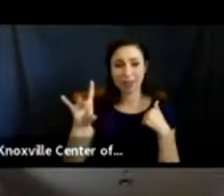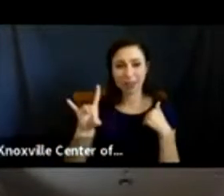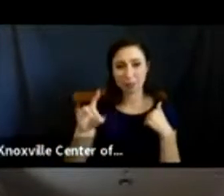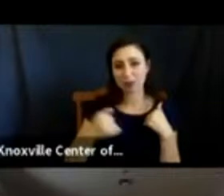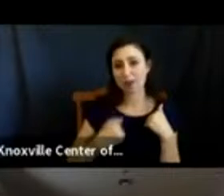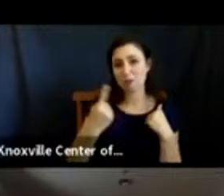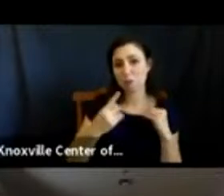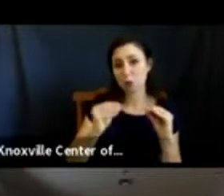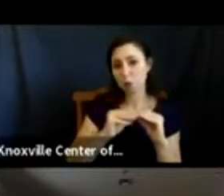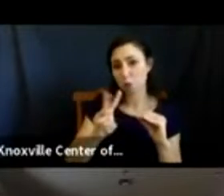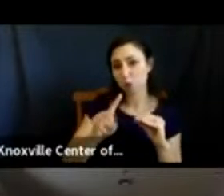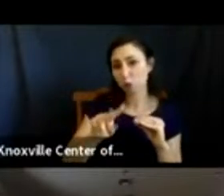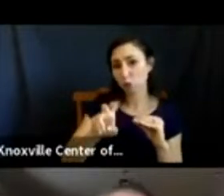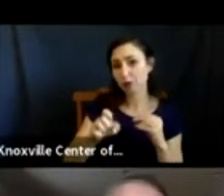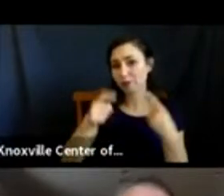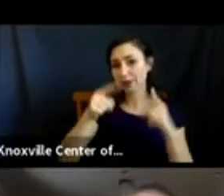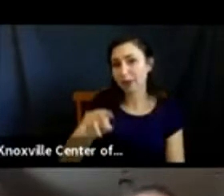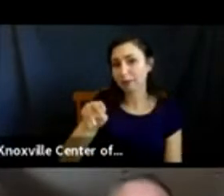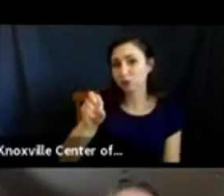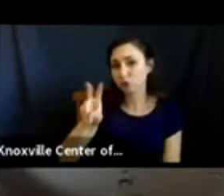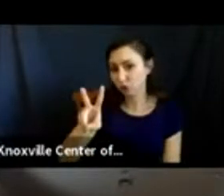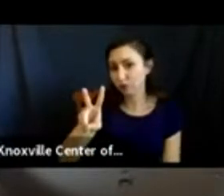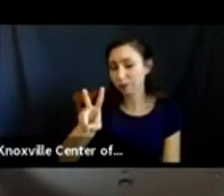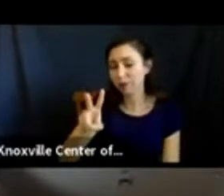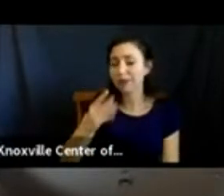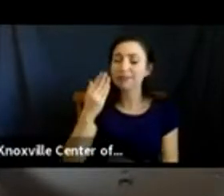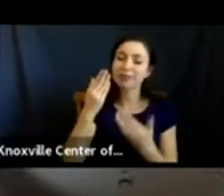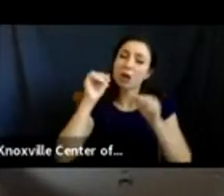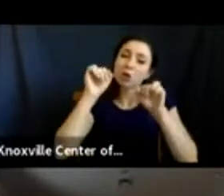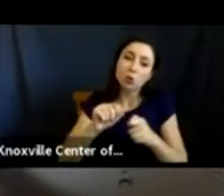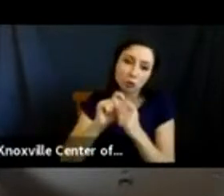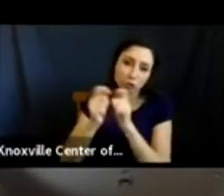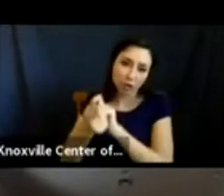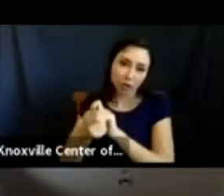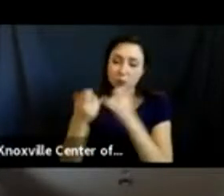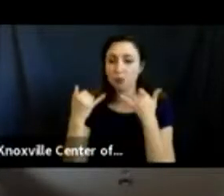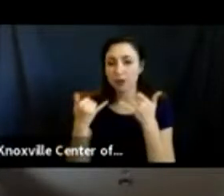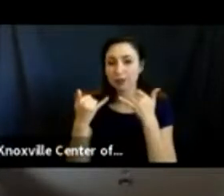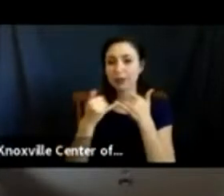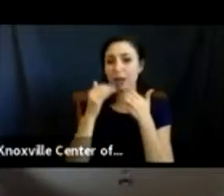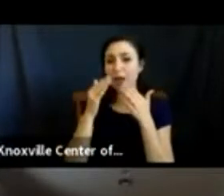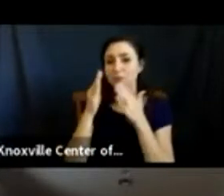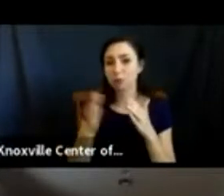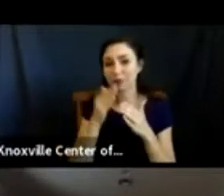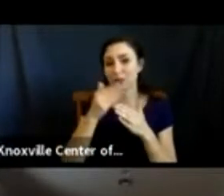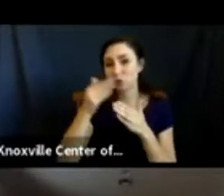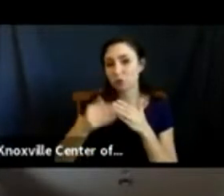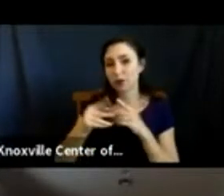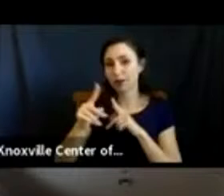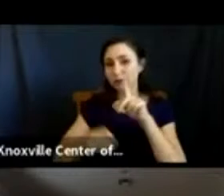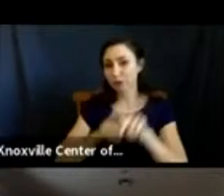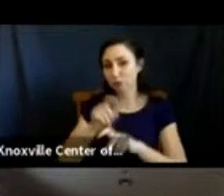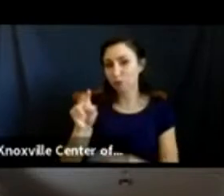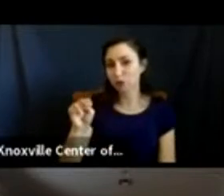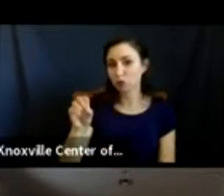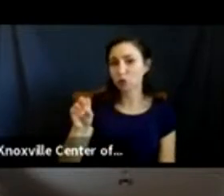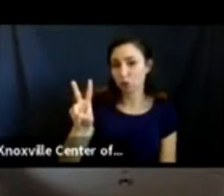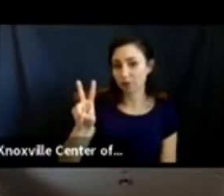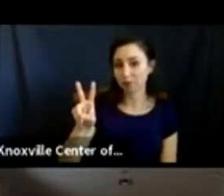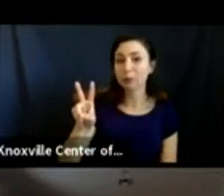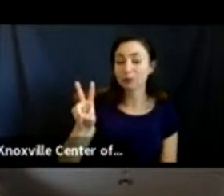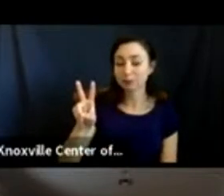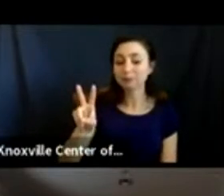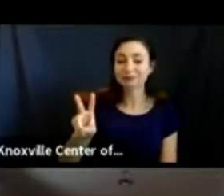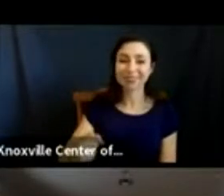more in November that we're planning on. That may change, but for now, we plan to end the survey in November. I think predominantly